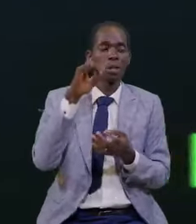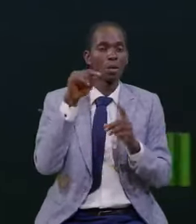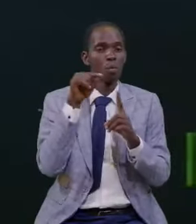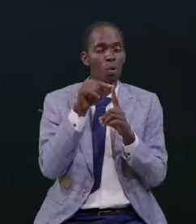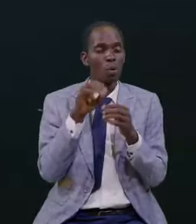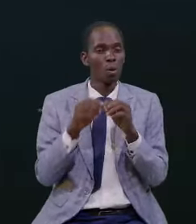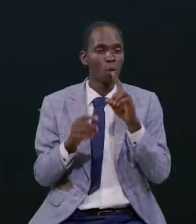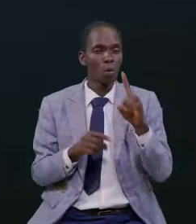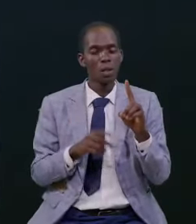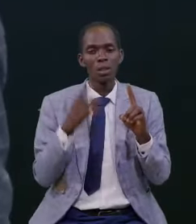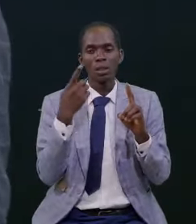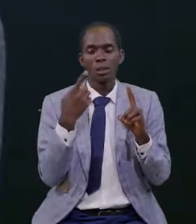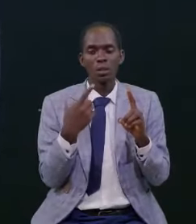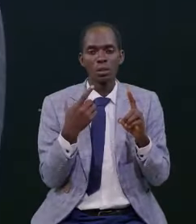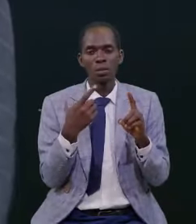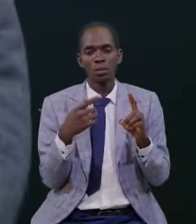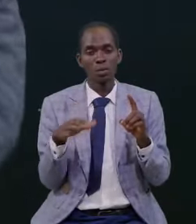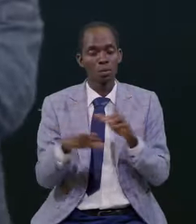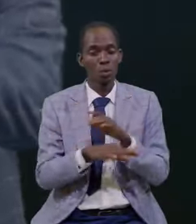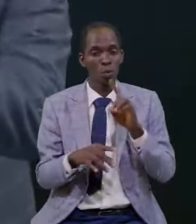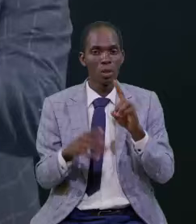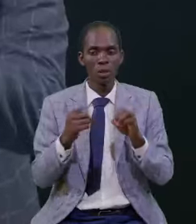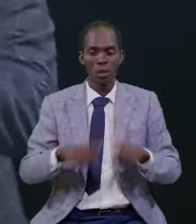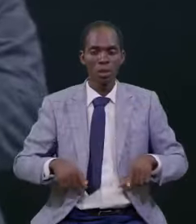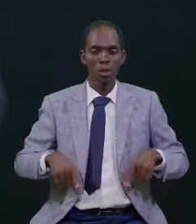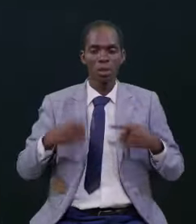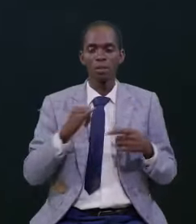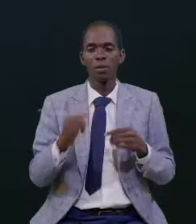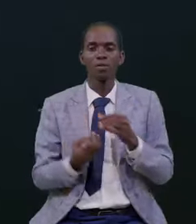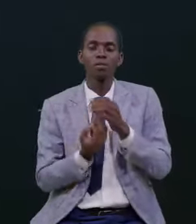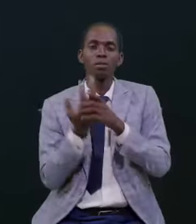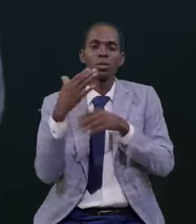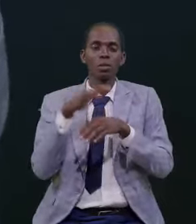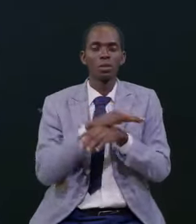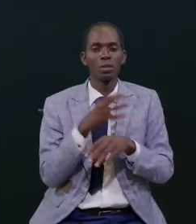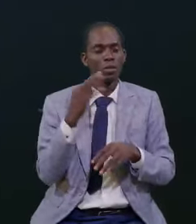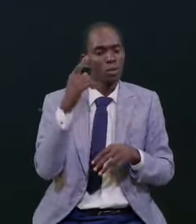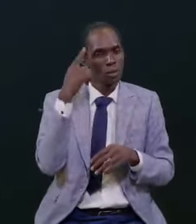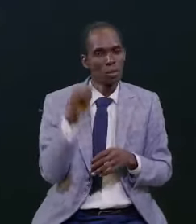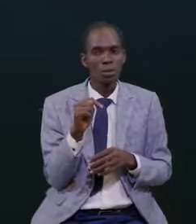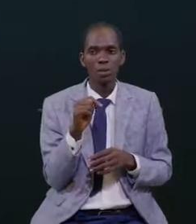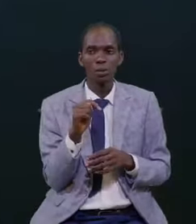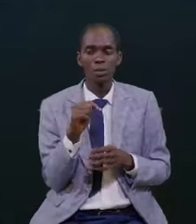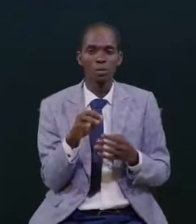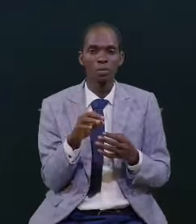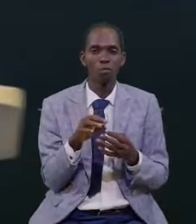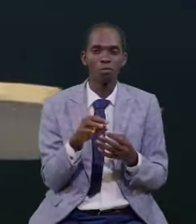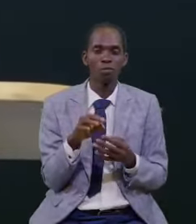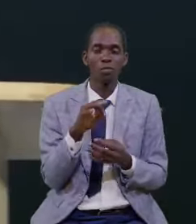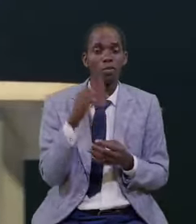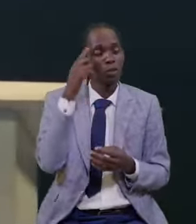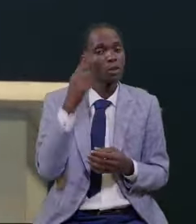living fountain of the Spirit for the thirsty. Look at number two. Number two, we're